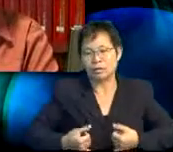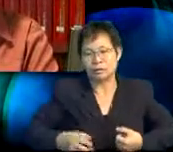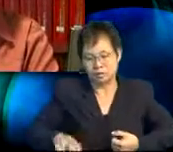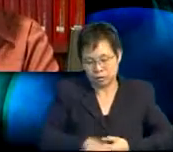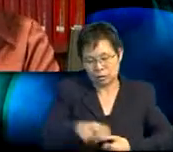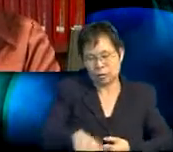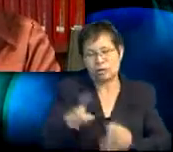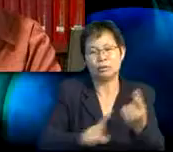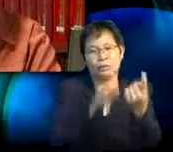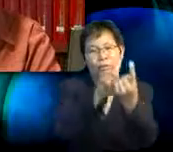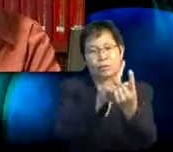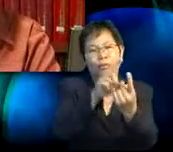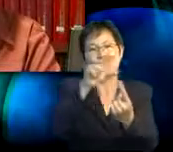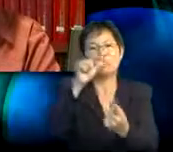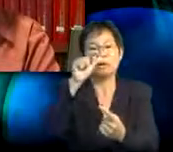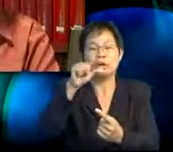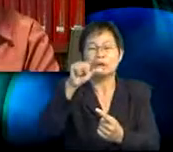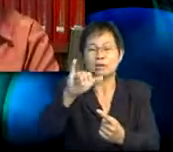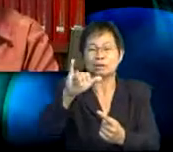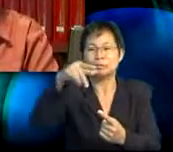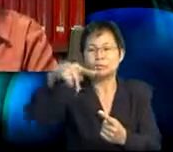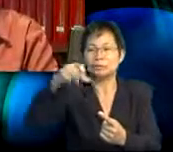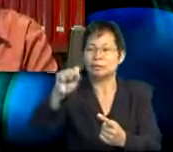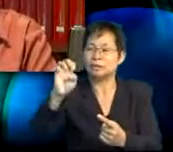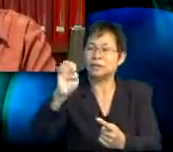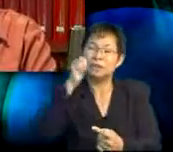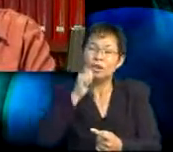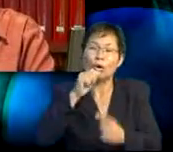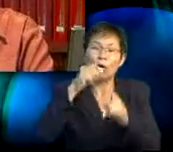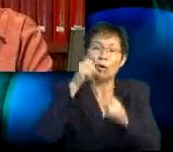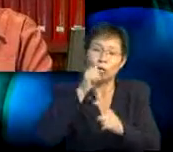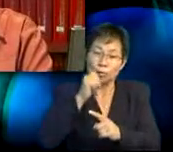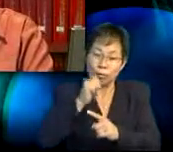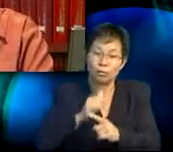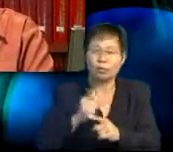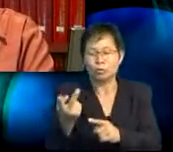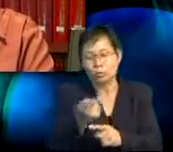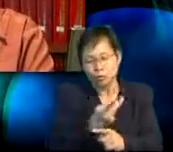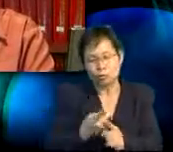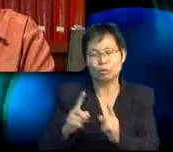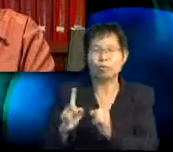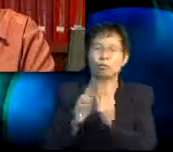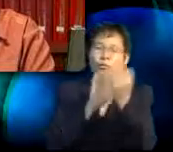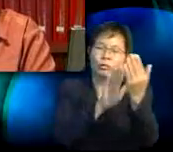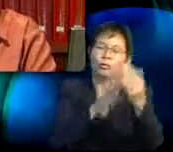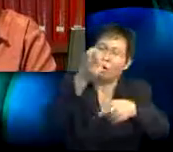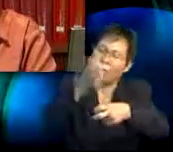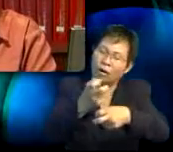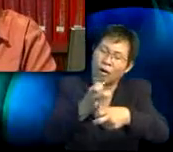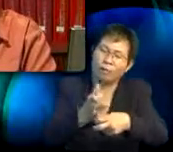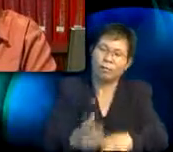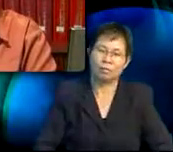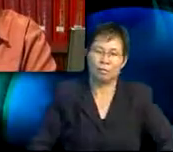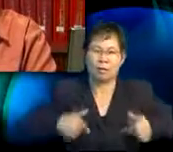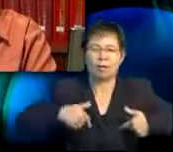meets up with a gypsy girl called Maria, and both of them go through a lot of hardships. In the end, they settle down